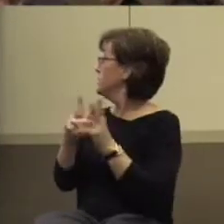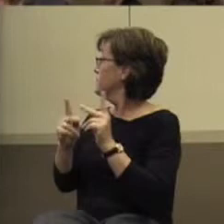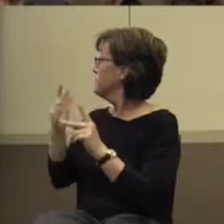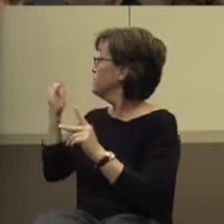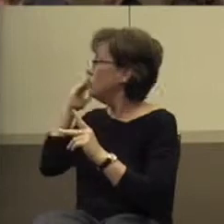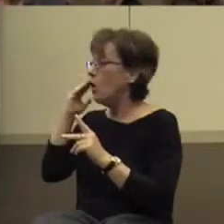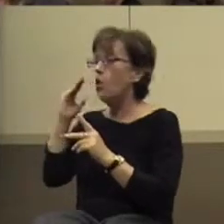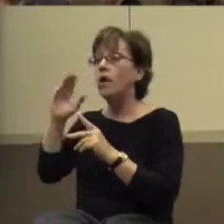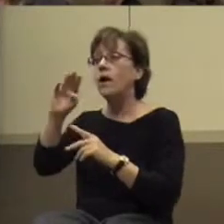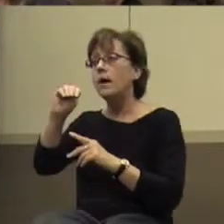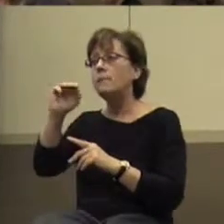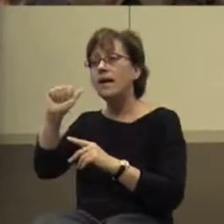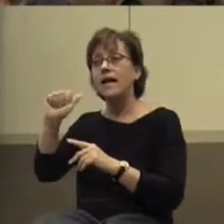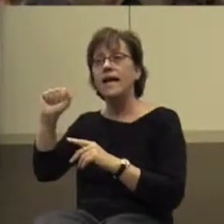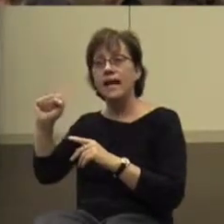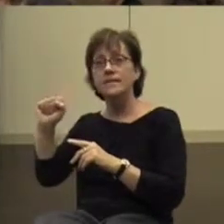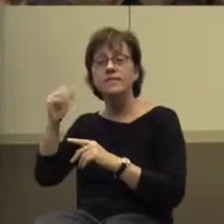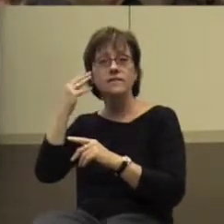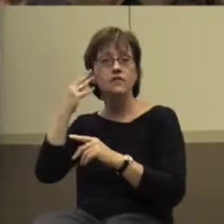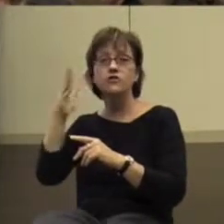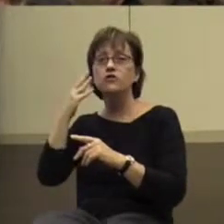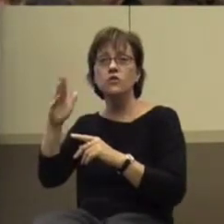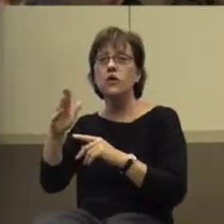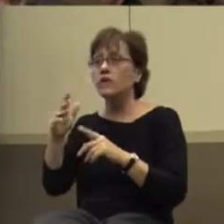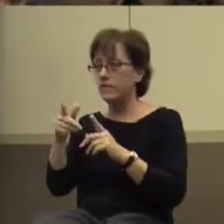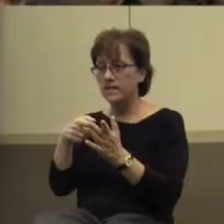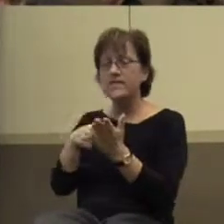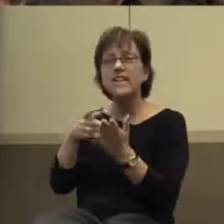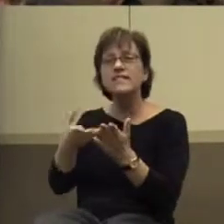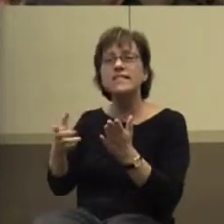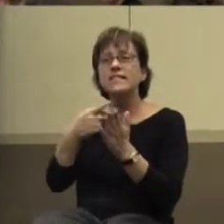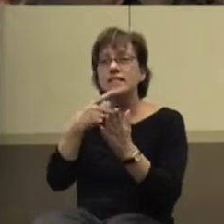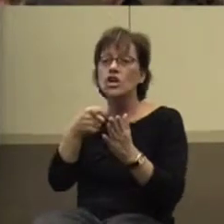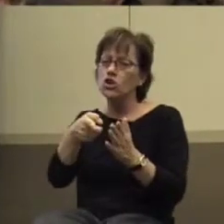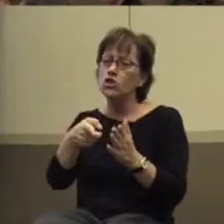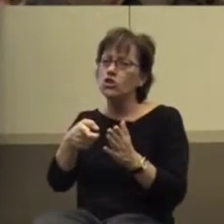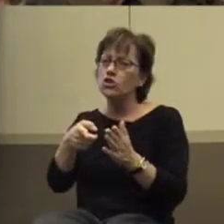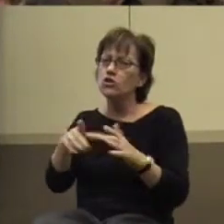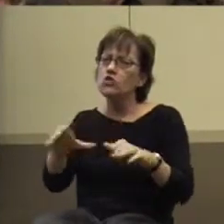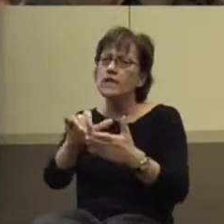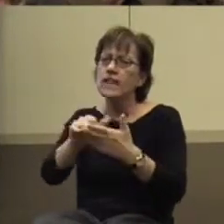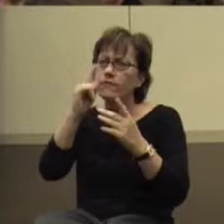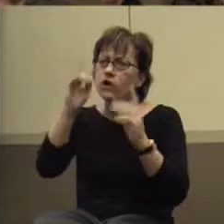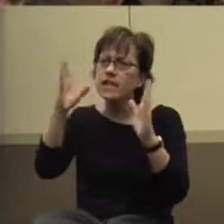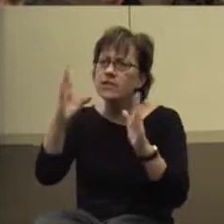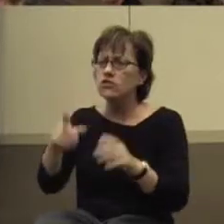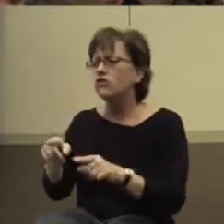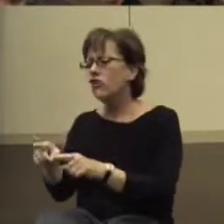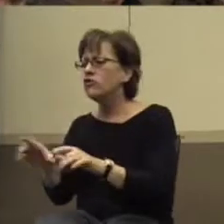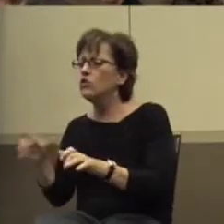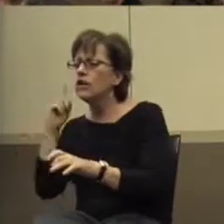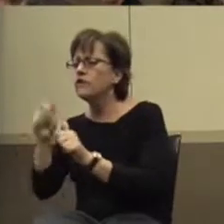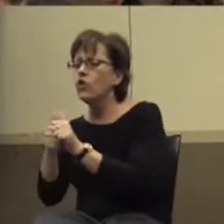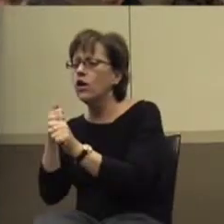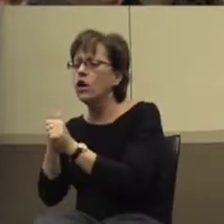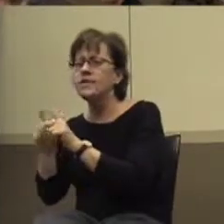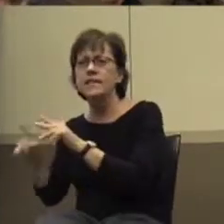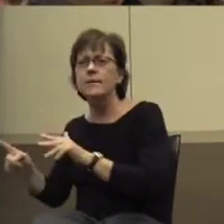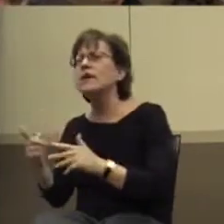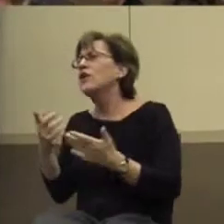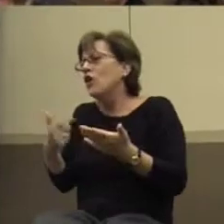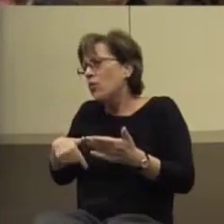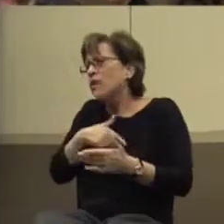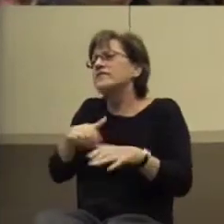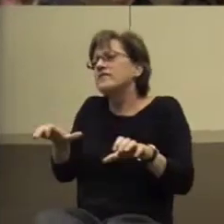they're doing it for escape. Because we've talked about that here. We just probably don't remember what they're called. Yeah. But I think people probably know that